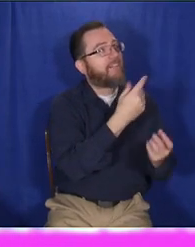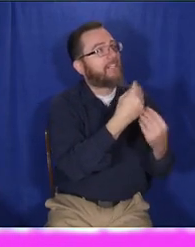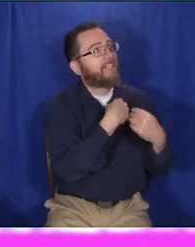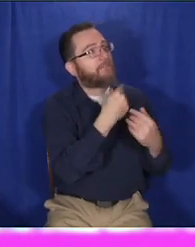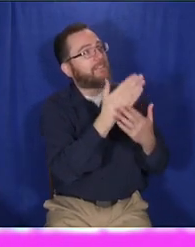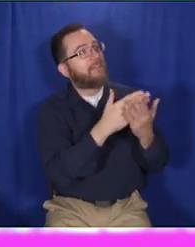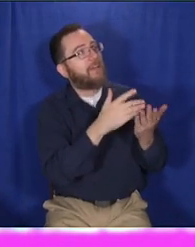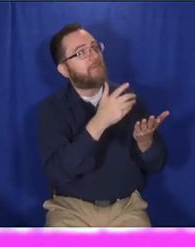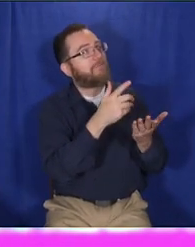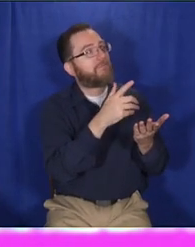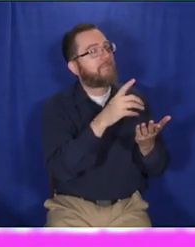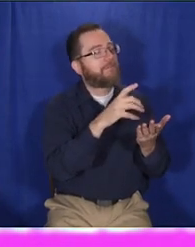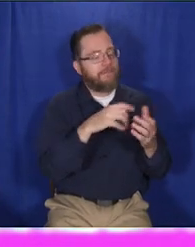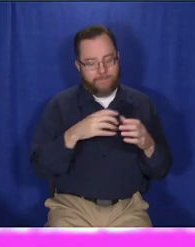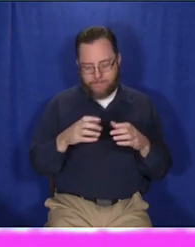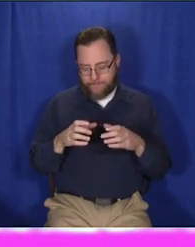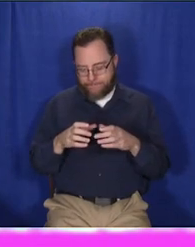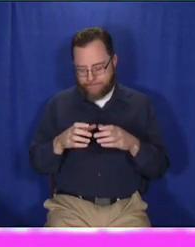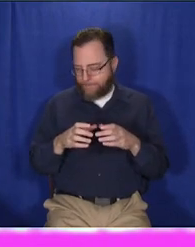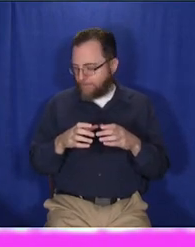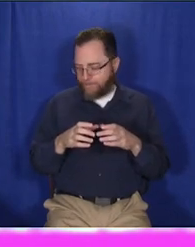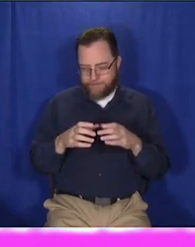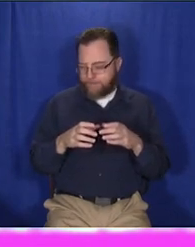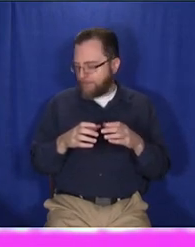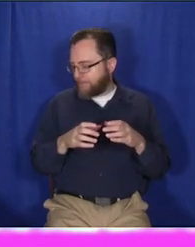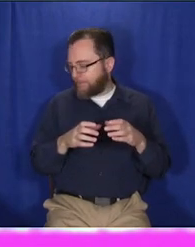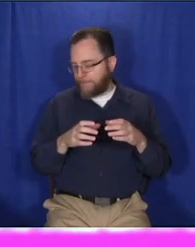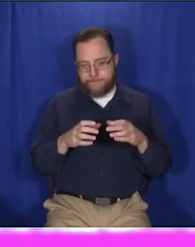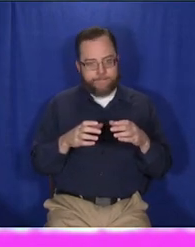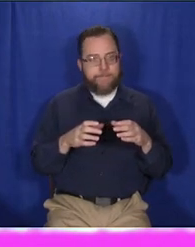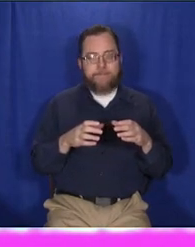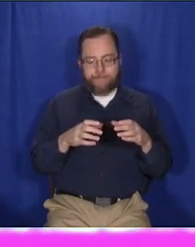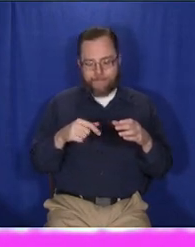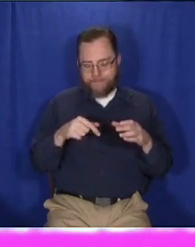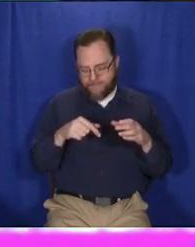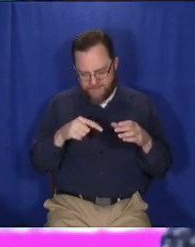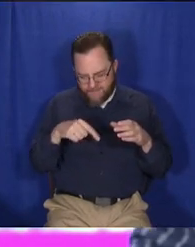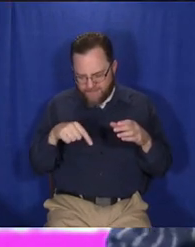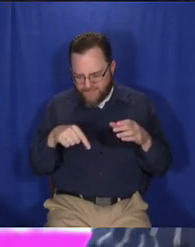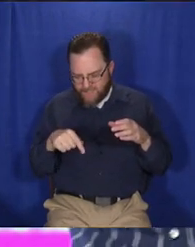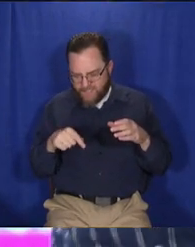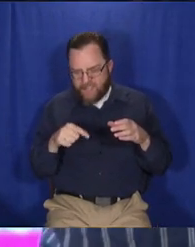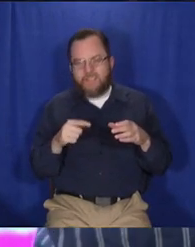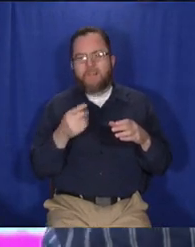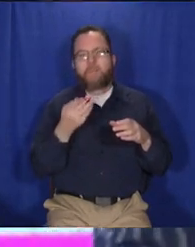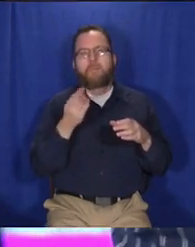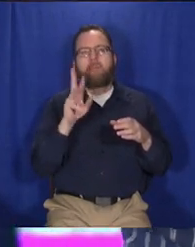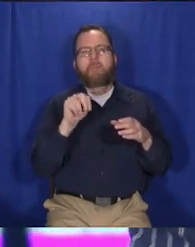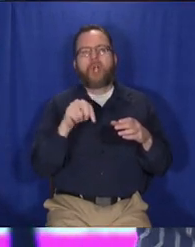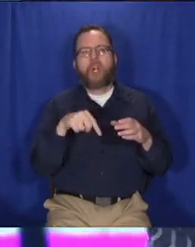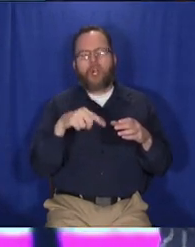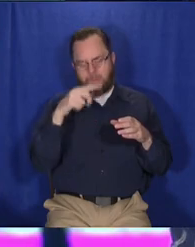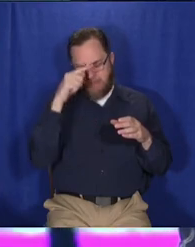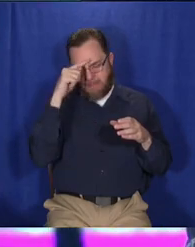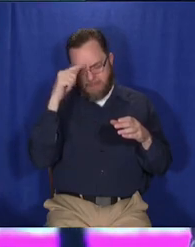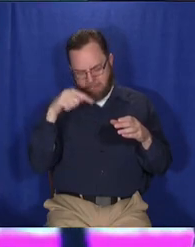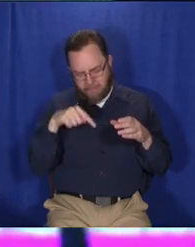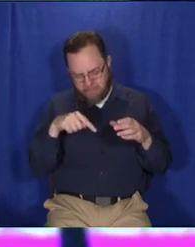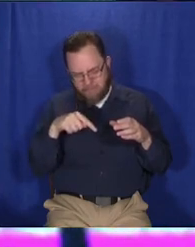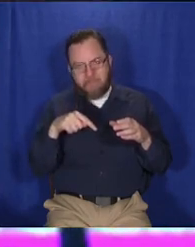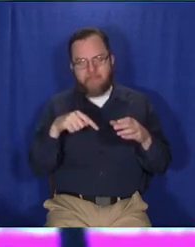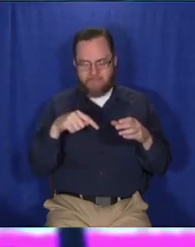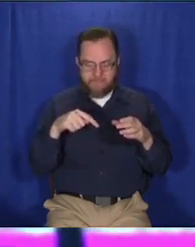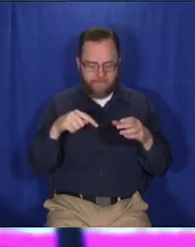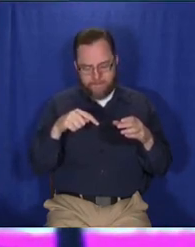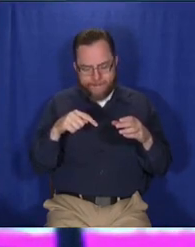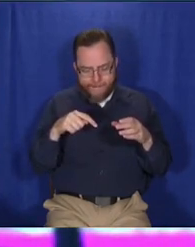that piece. Guys, that's not generosity. But that's what we tend to do with our money when it comes to God. We